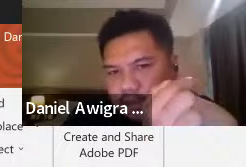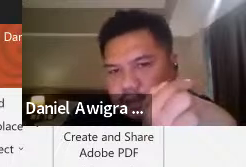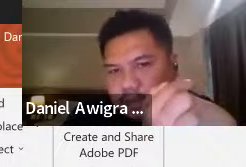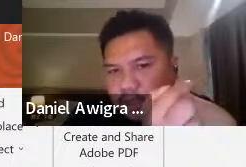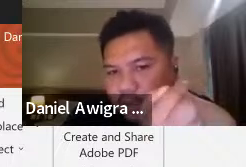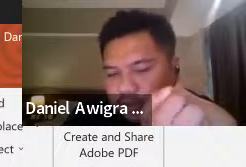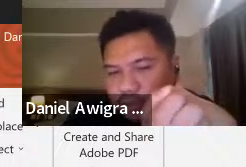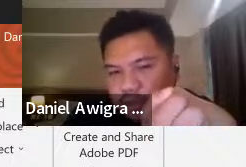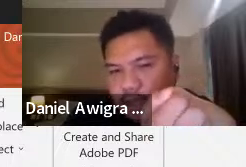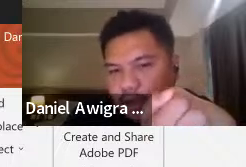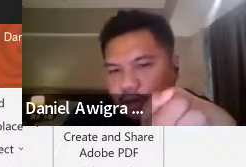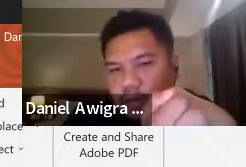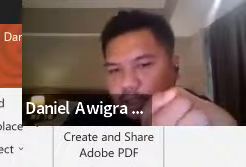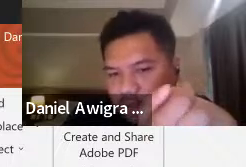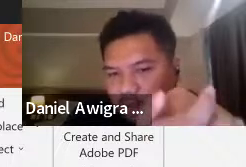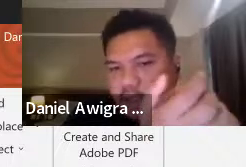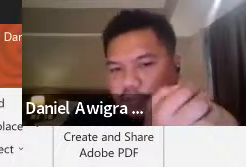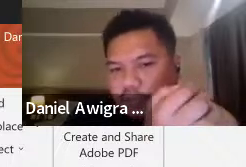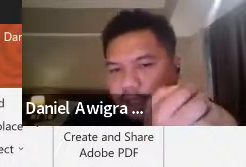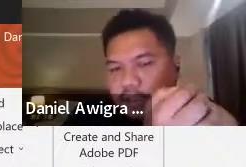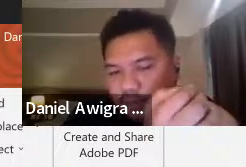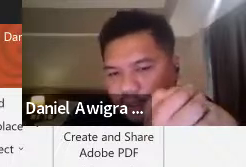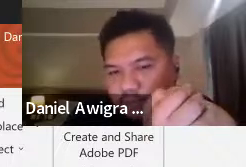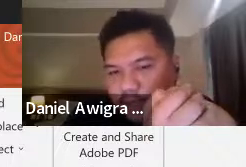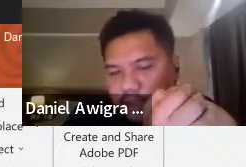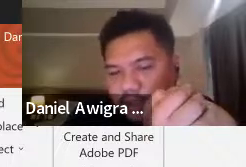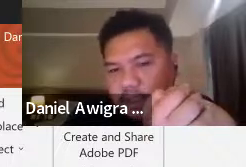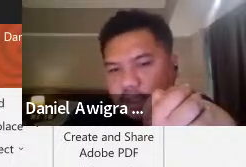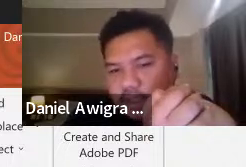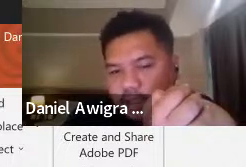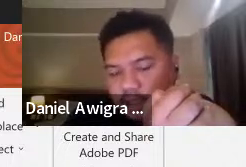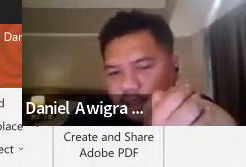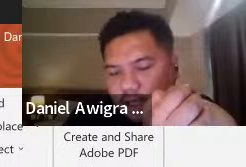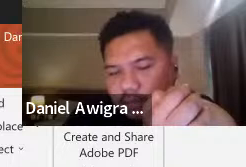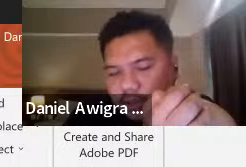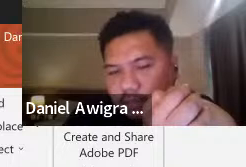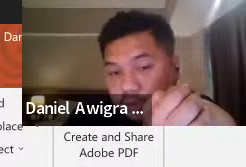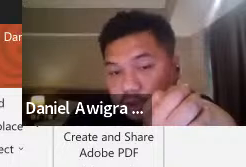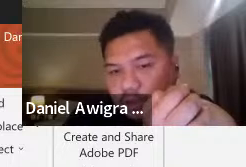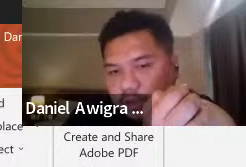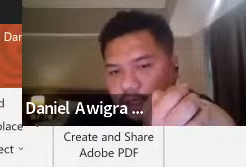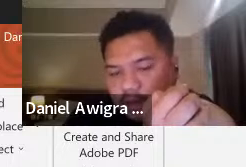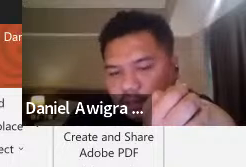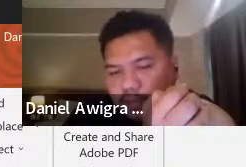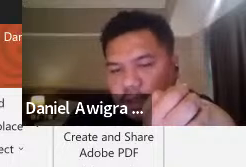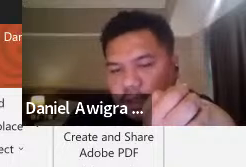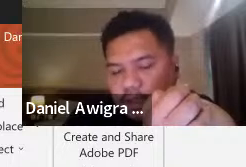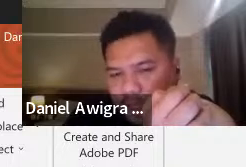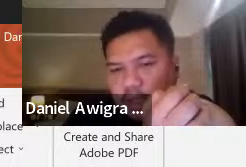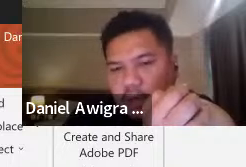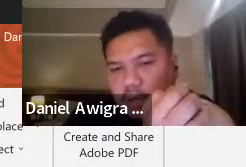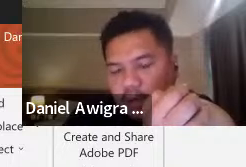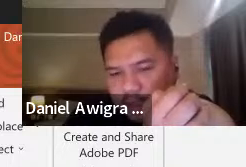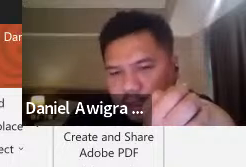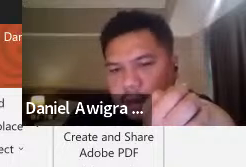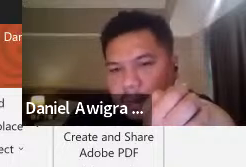of these issues now that not really willing to ratify this some procedure that people